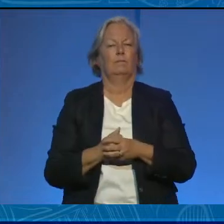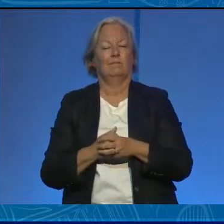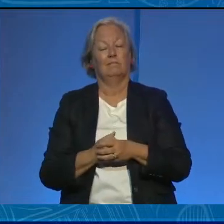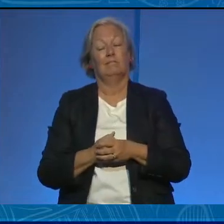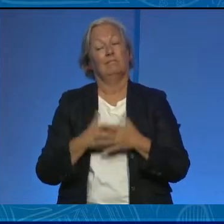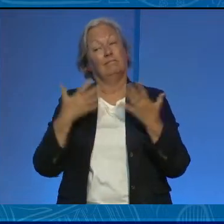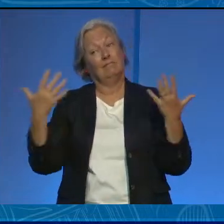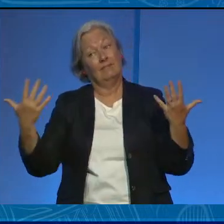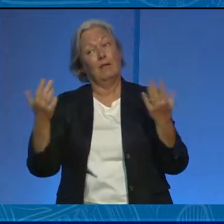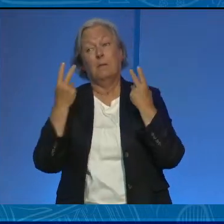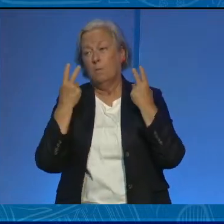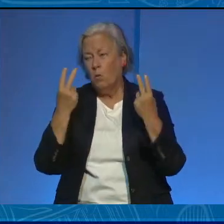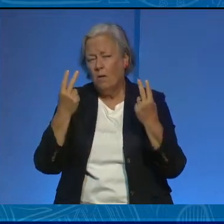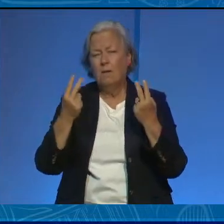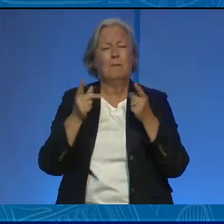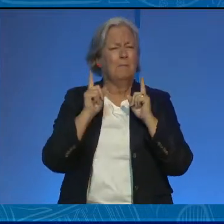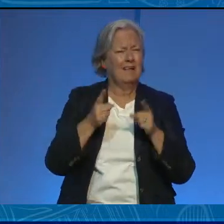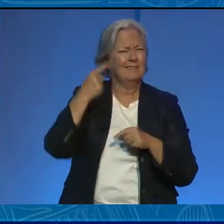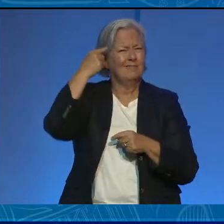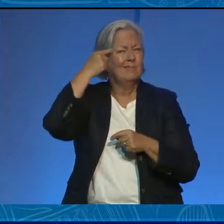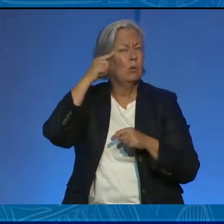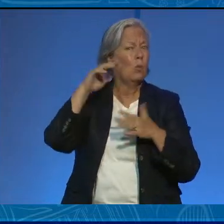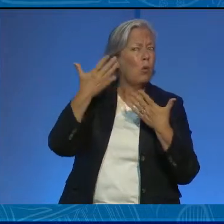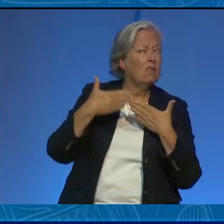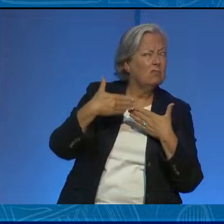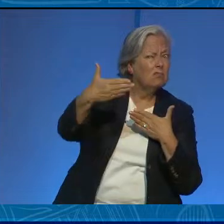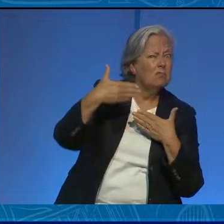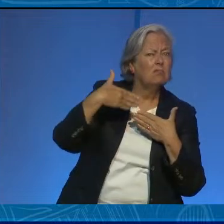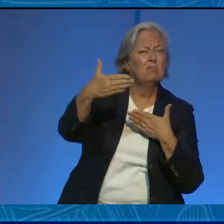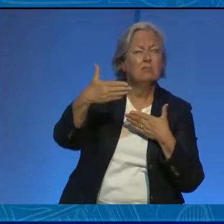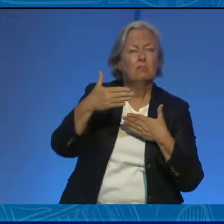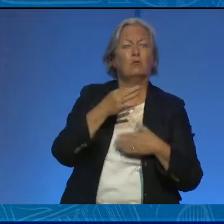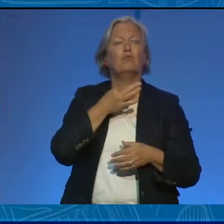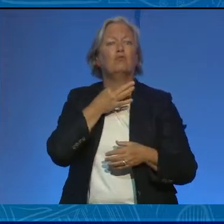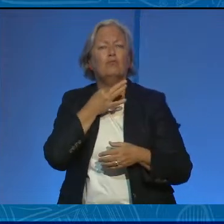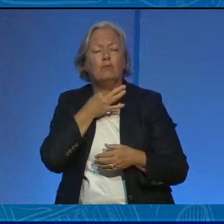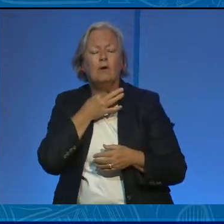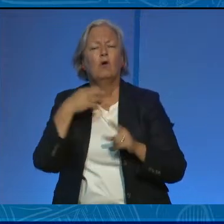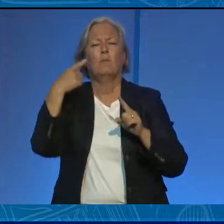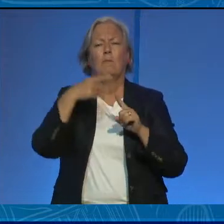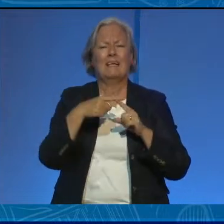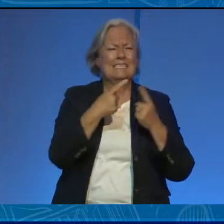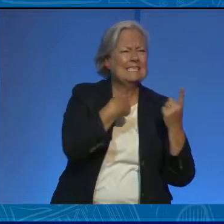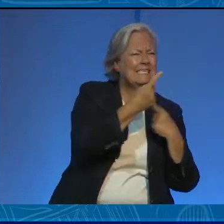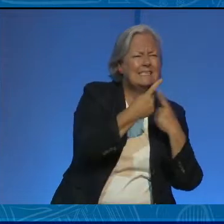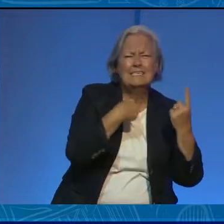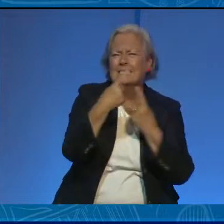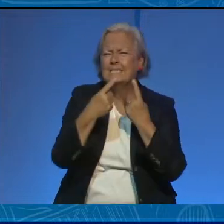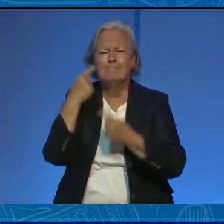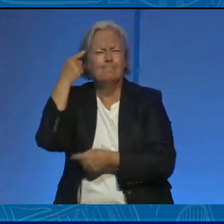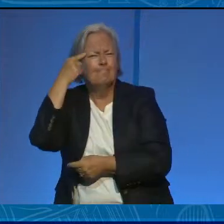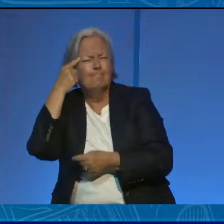continue identifying emerging risks and work to mitigate them, always prioritizing